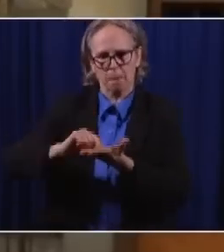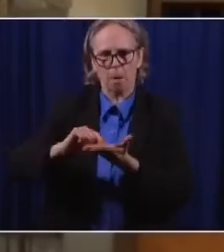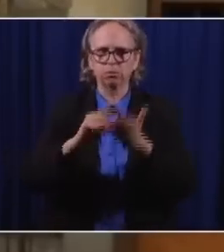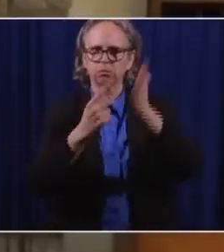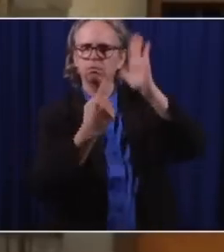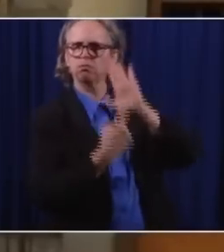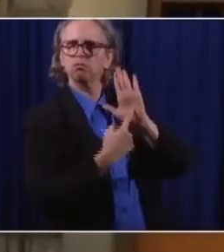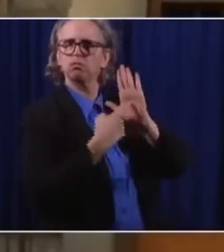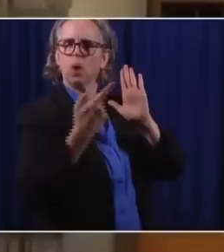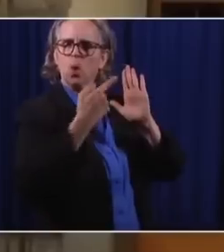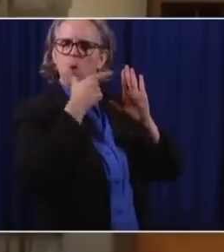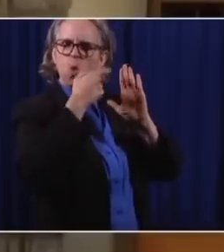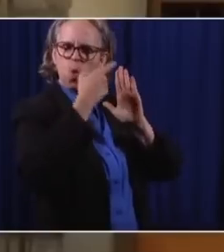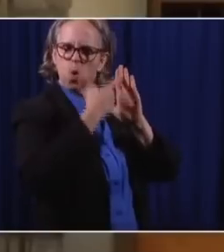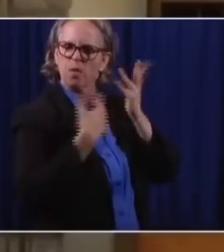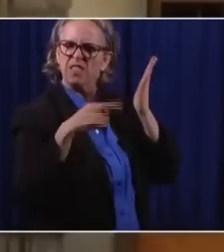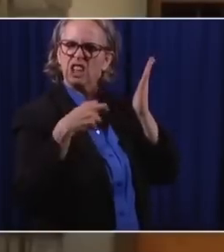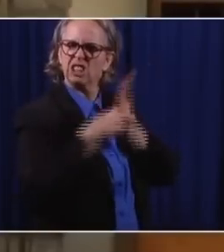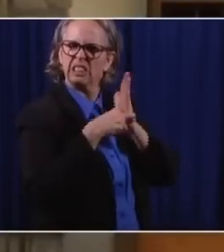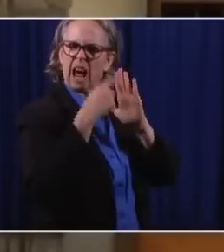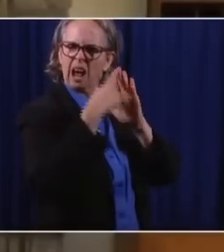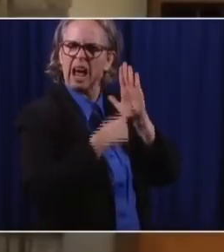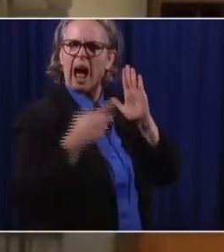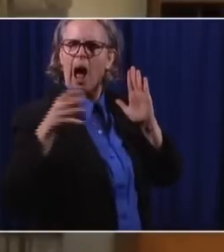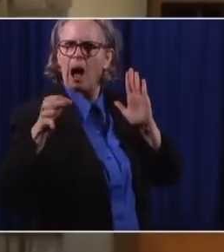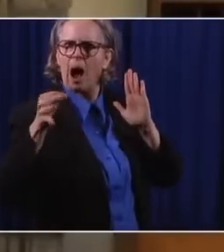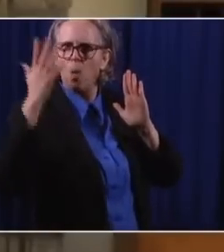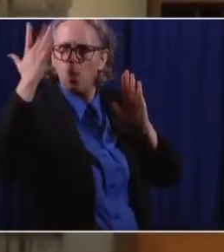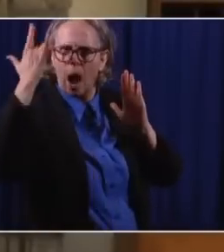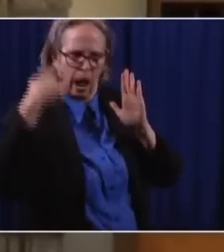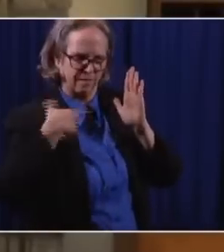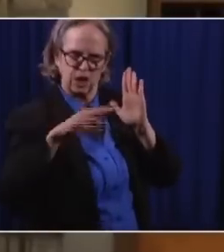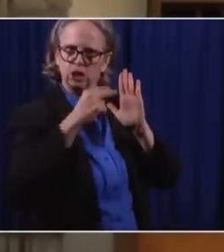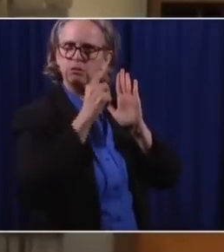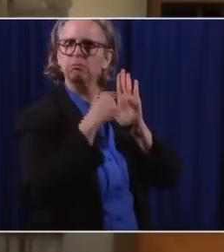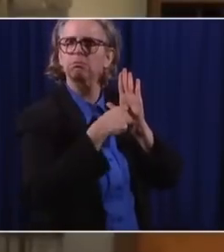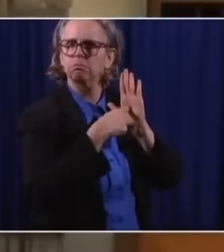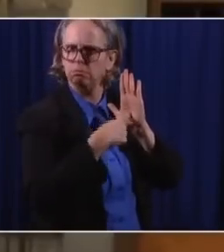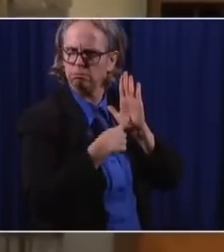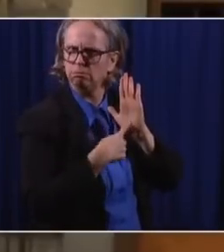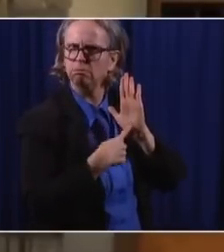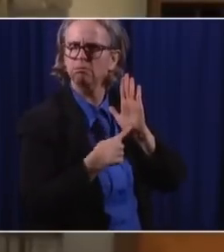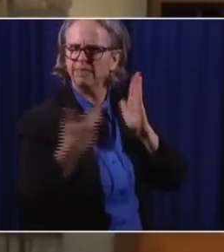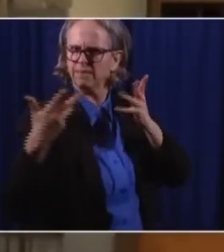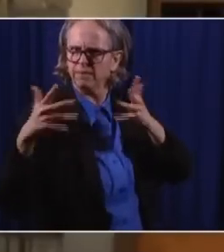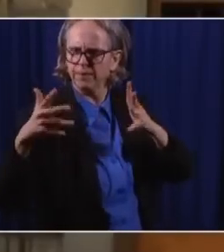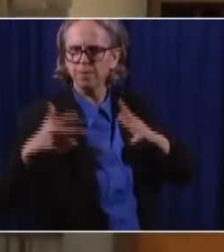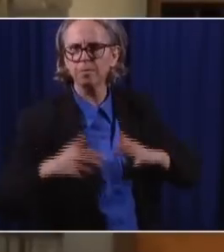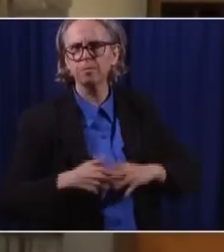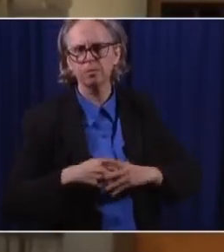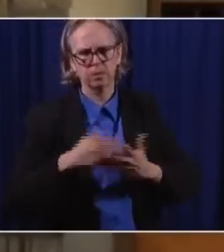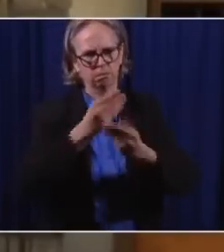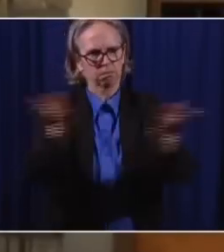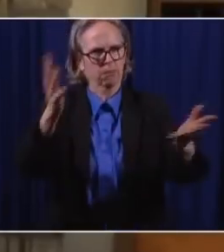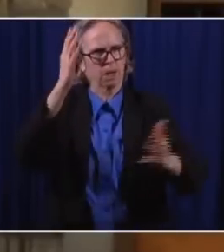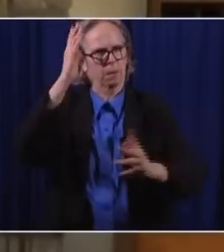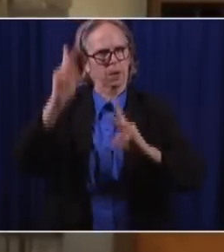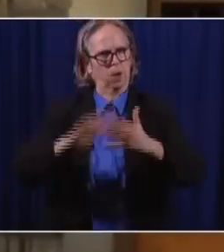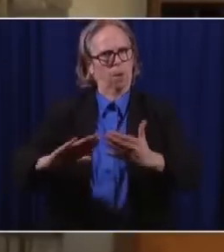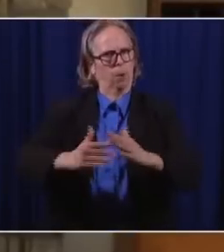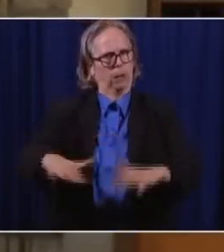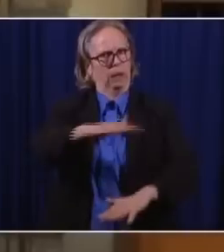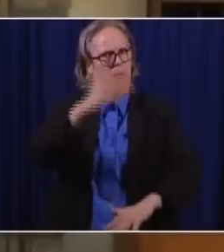been cited and give you a pretty good indication of a place where in all likelihood you're seeing